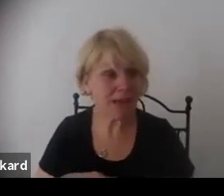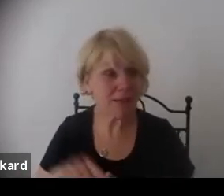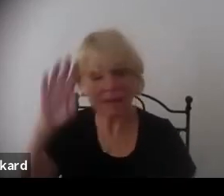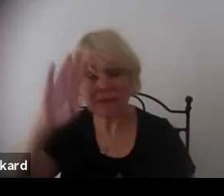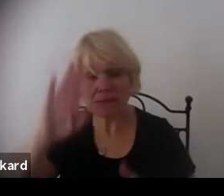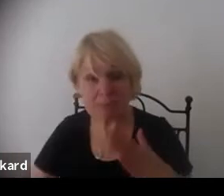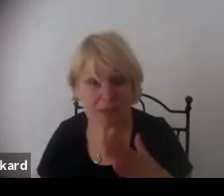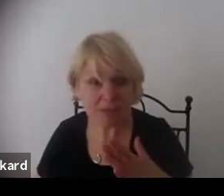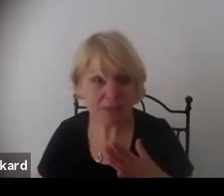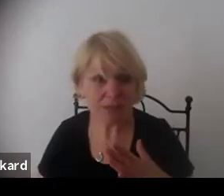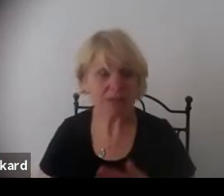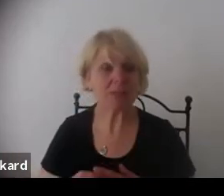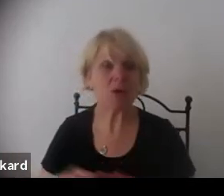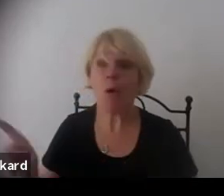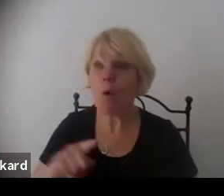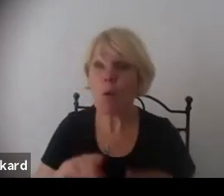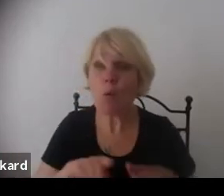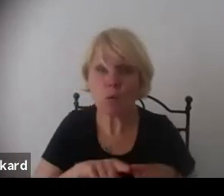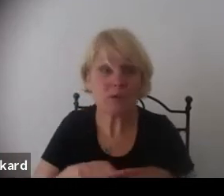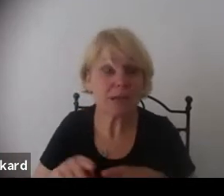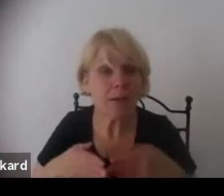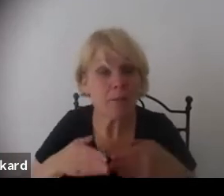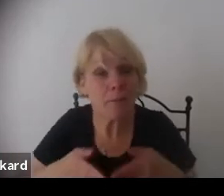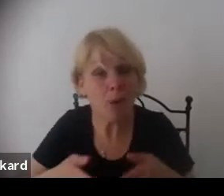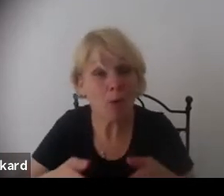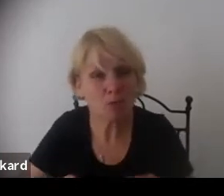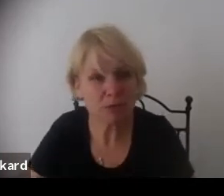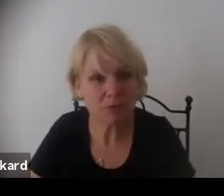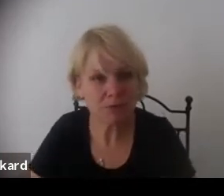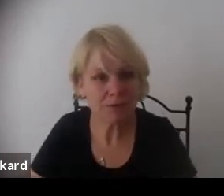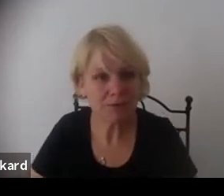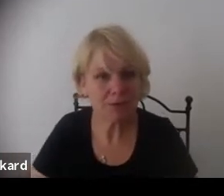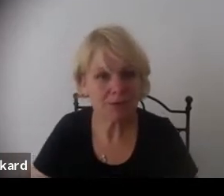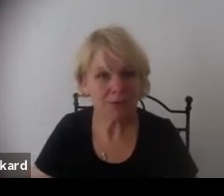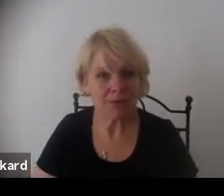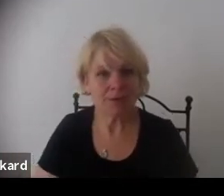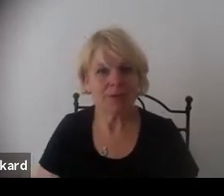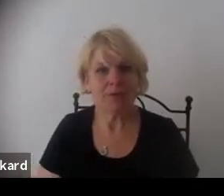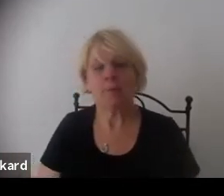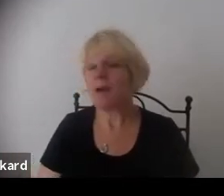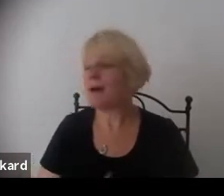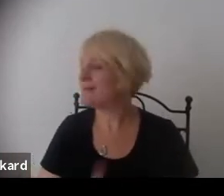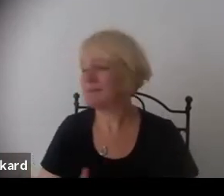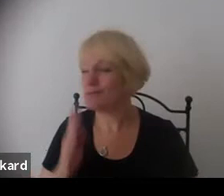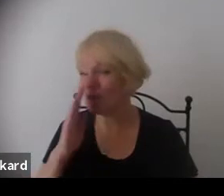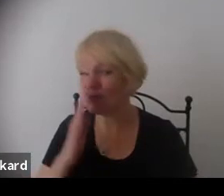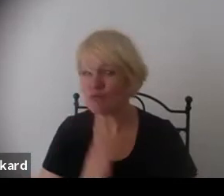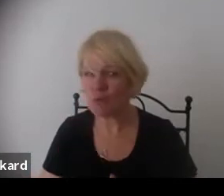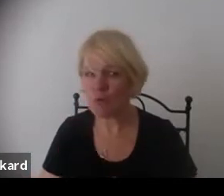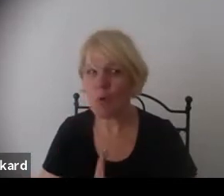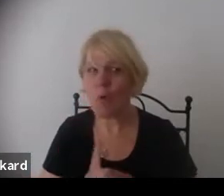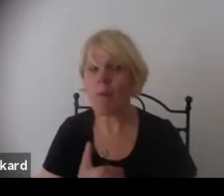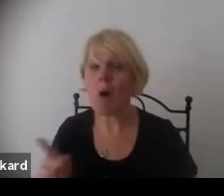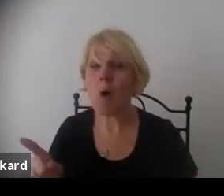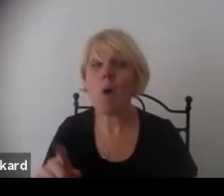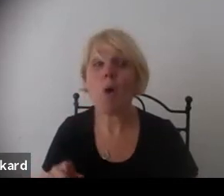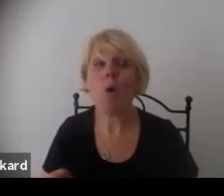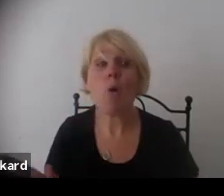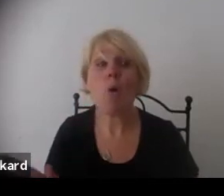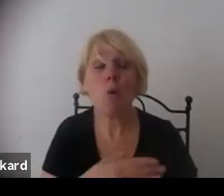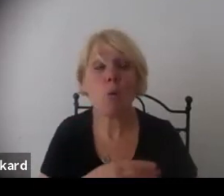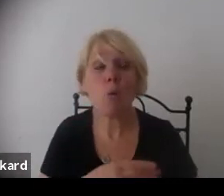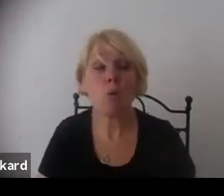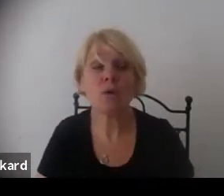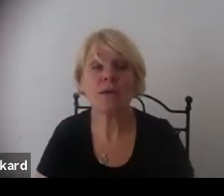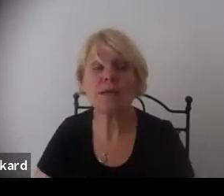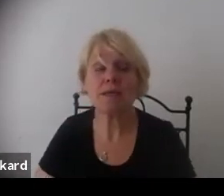people say that's not necessarily the case. We are all in the same storm, but potentially we're all in very different